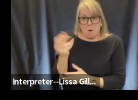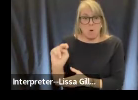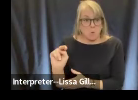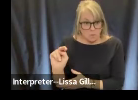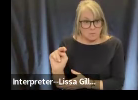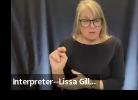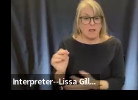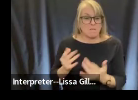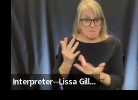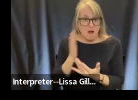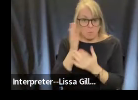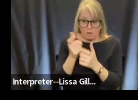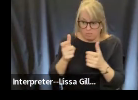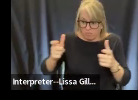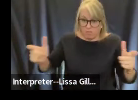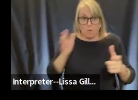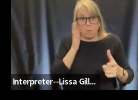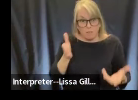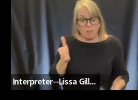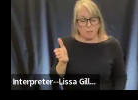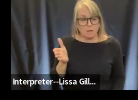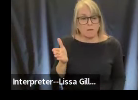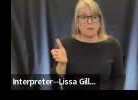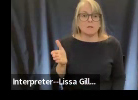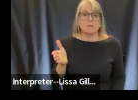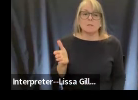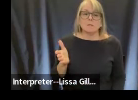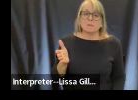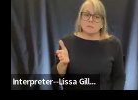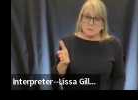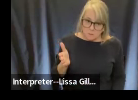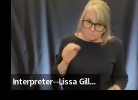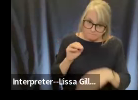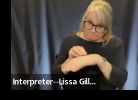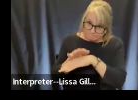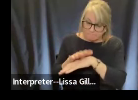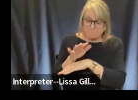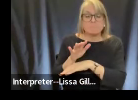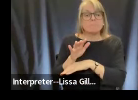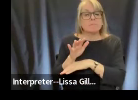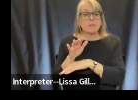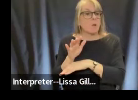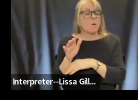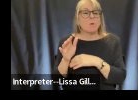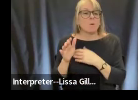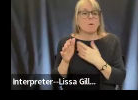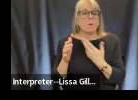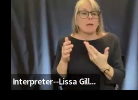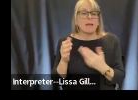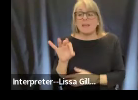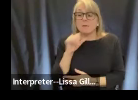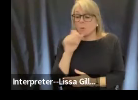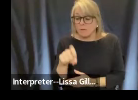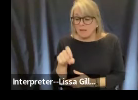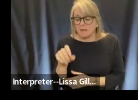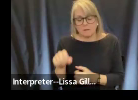fuel to grow bigger. So advice here, certainly keeping the house free of unnecessary items and debris. They also